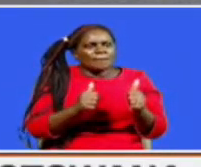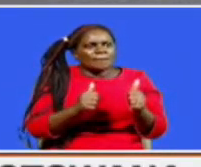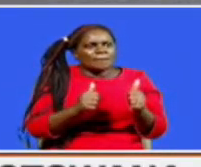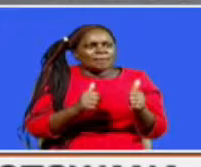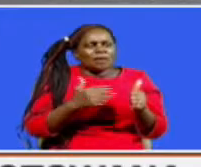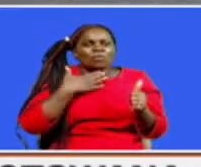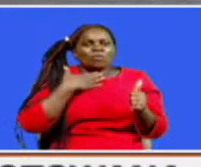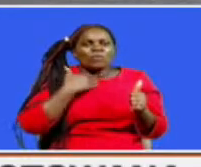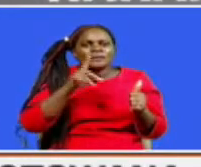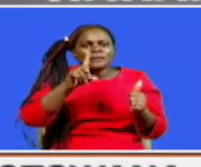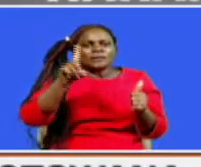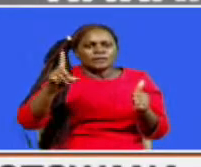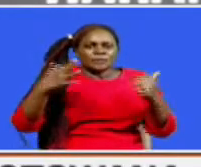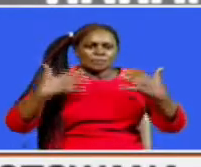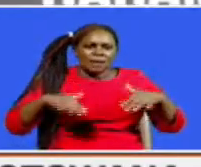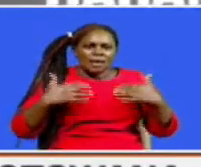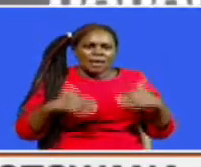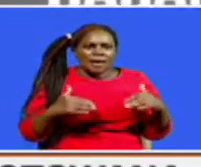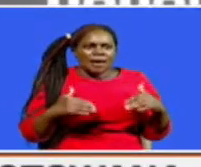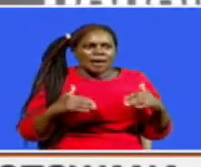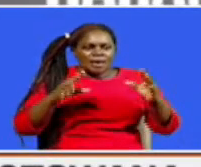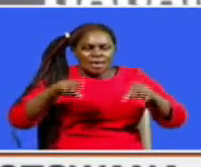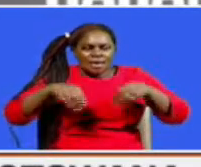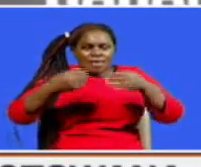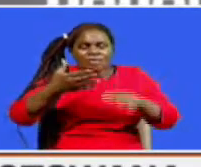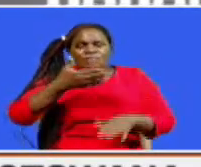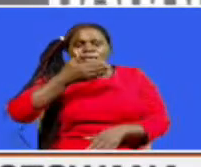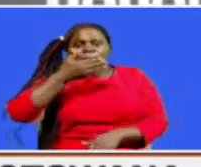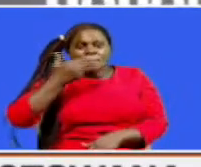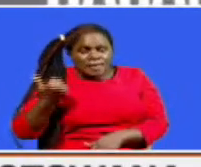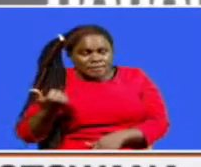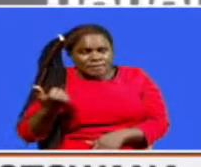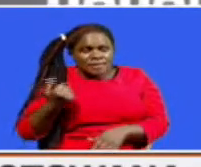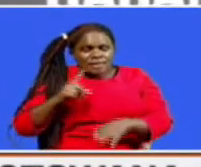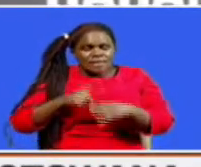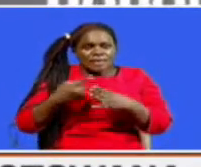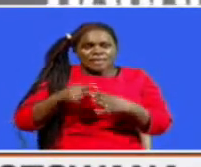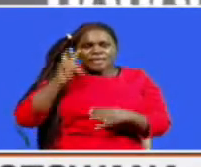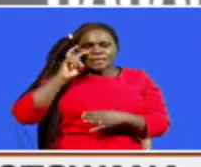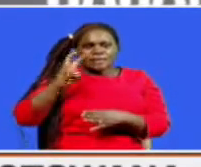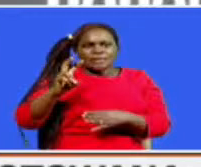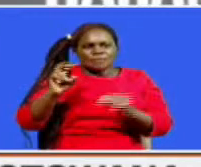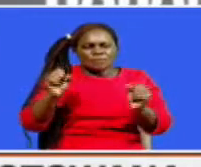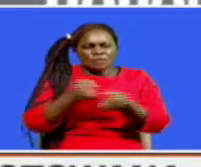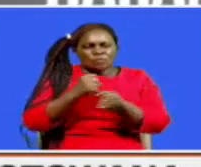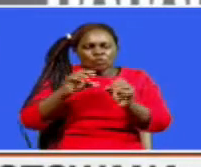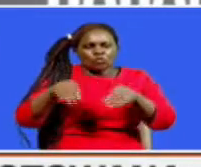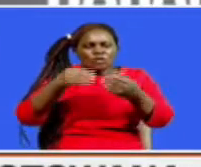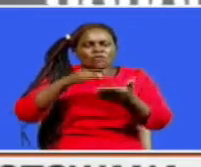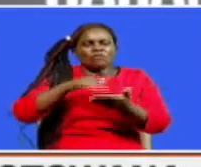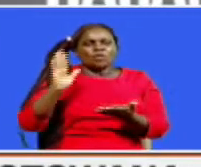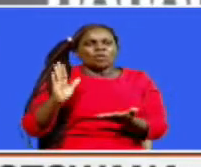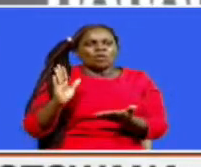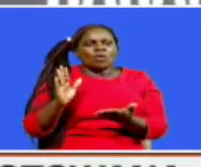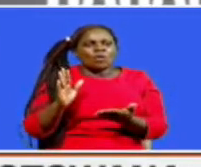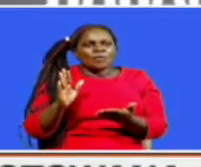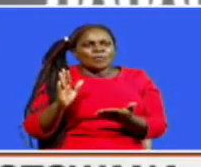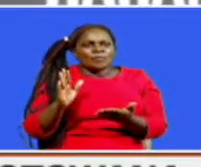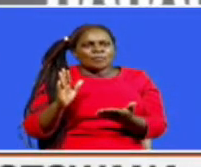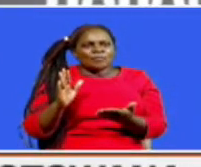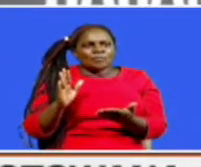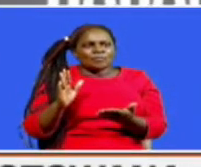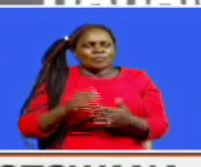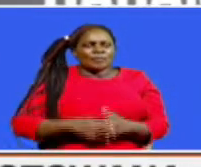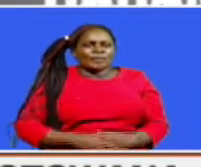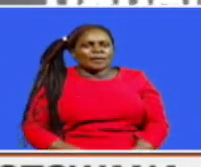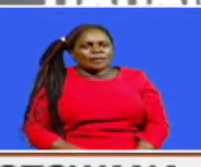just wanted each player to at least give their best. When we see that they cannot give us anymore, we just bring another